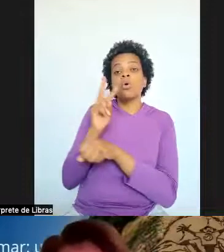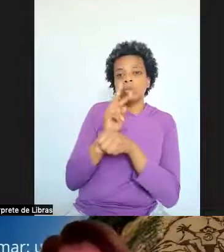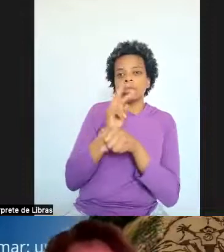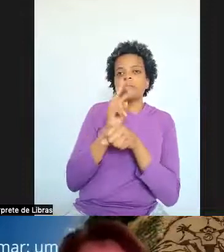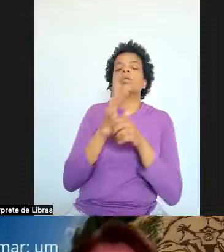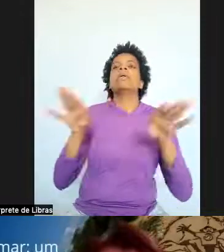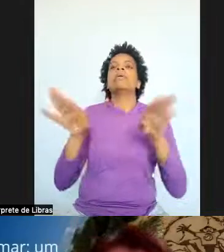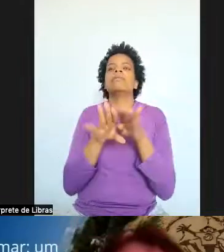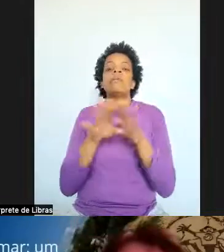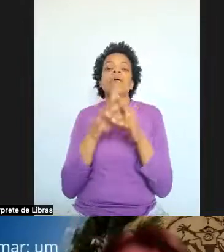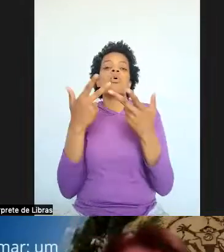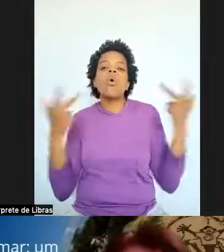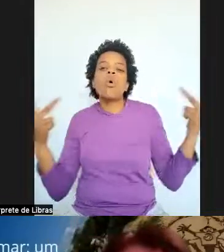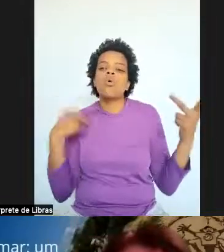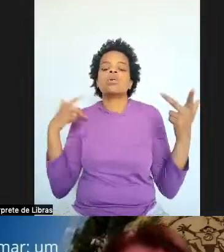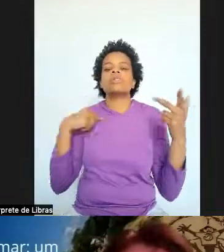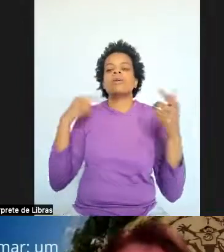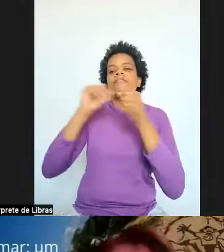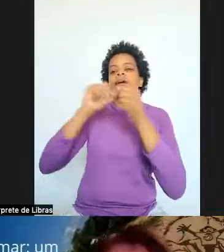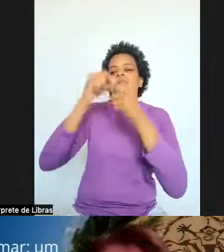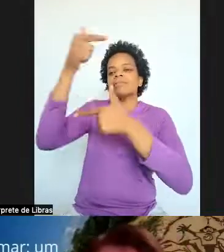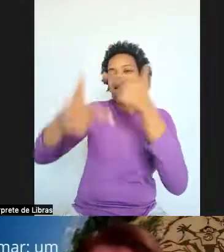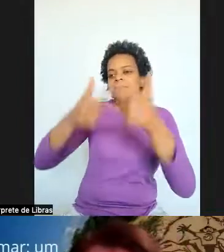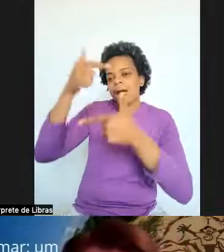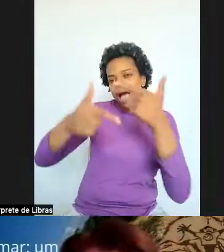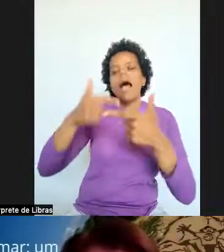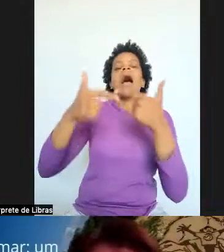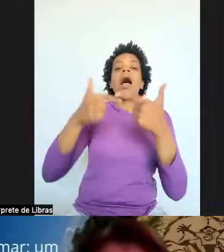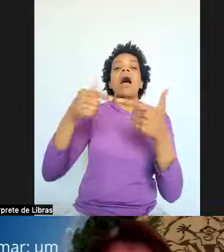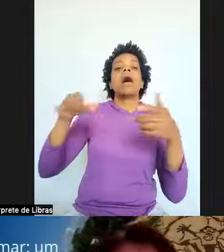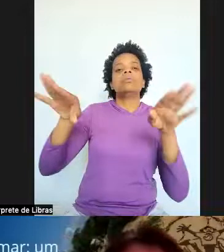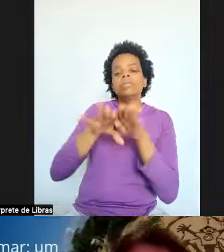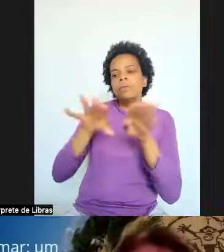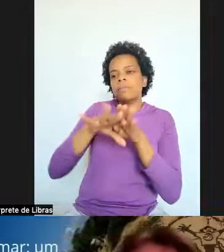in the conservation of the ecosystemic services